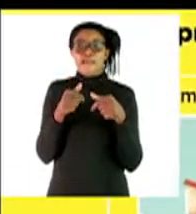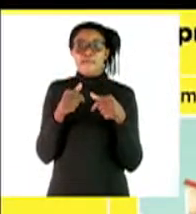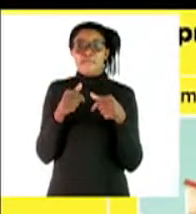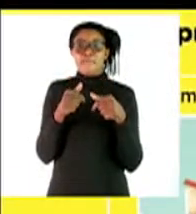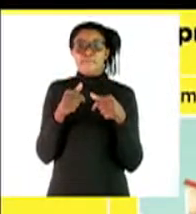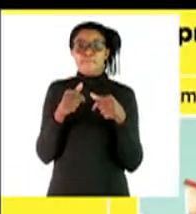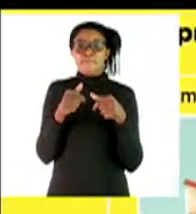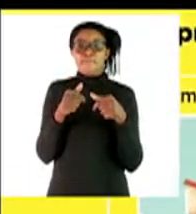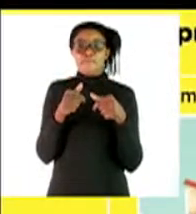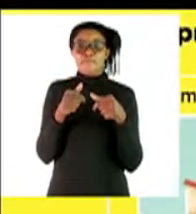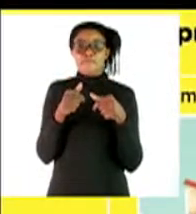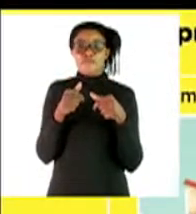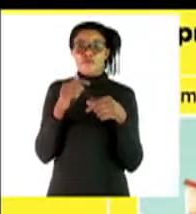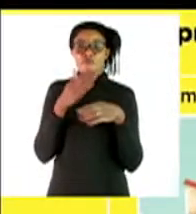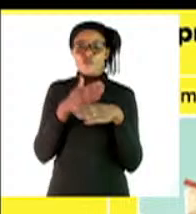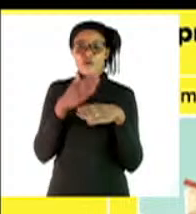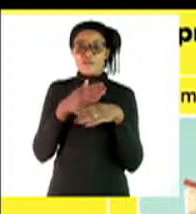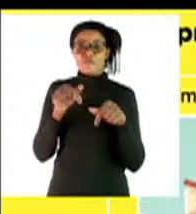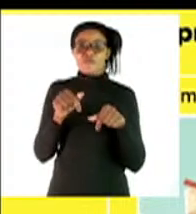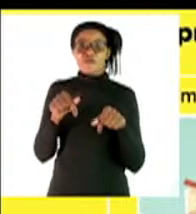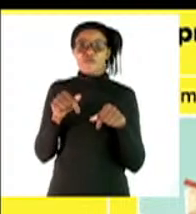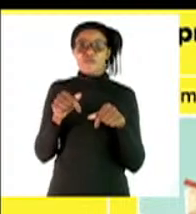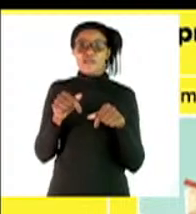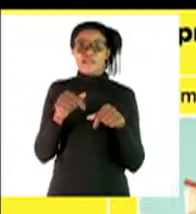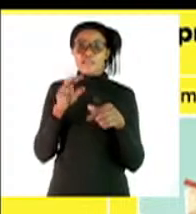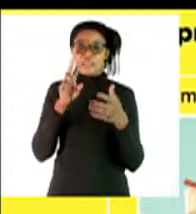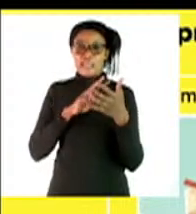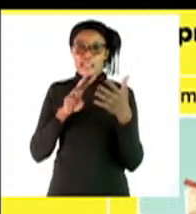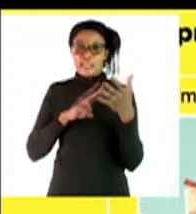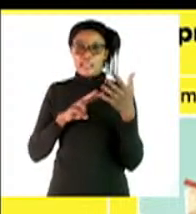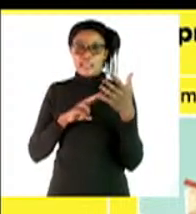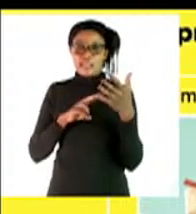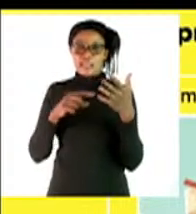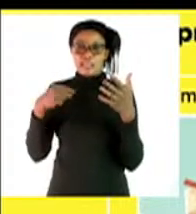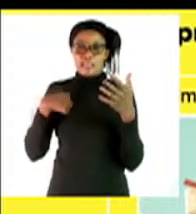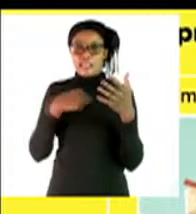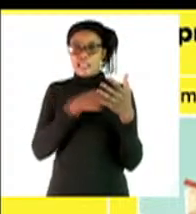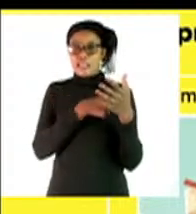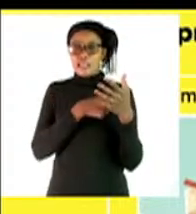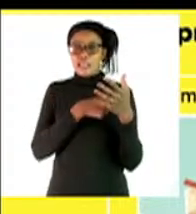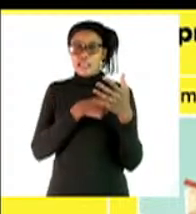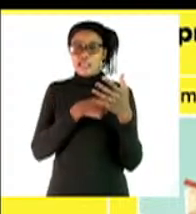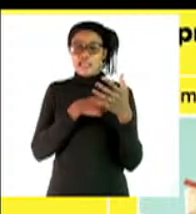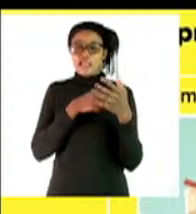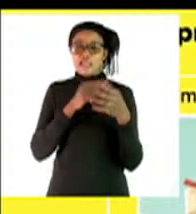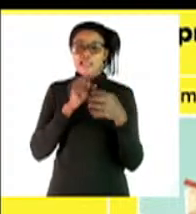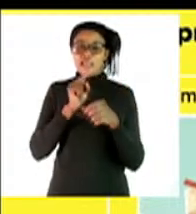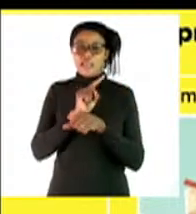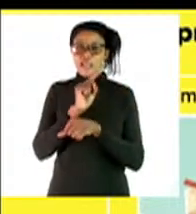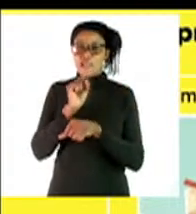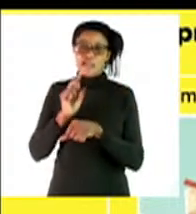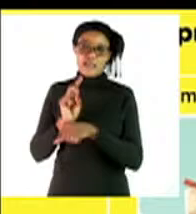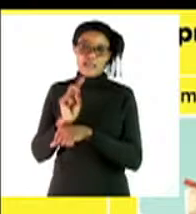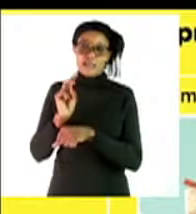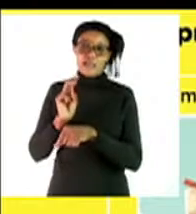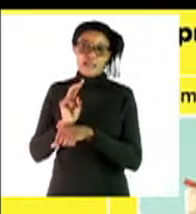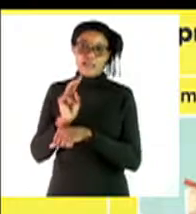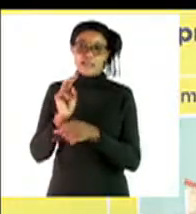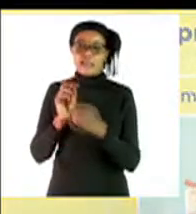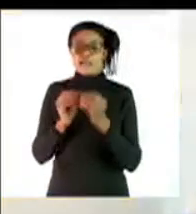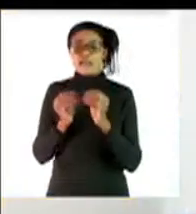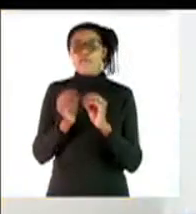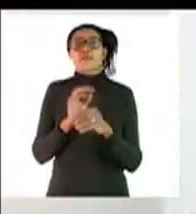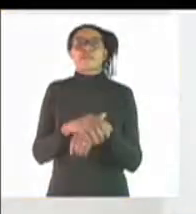Lesson 3. Reading, genders, and ordinal numbers.